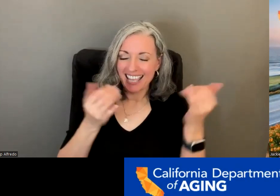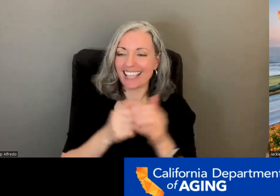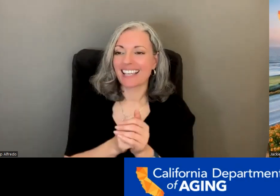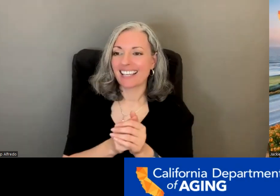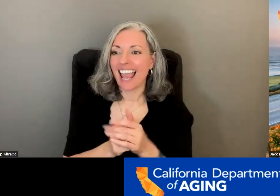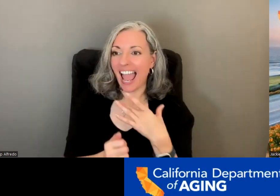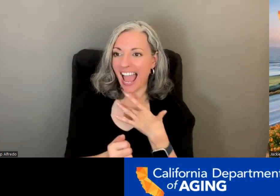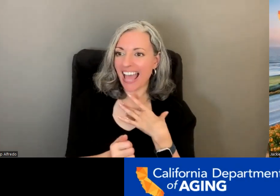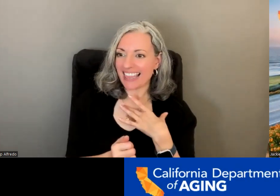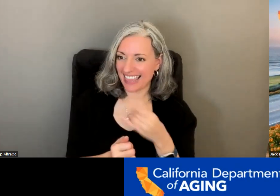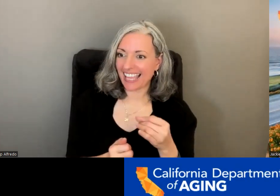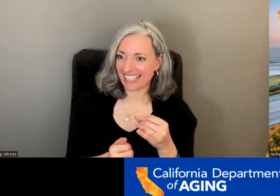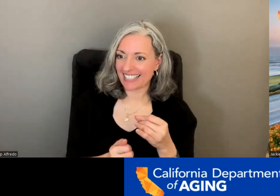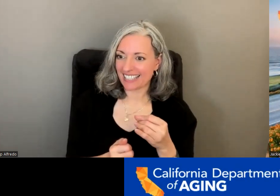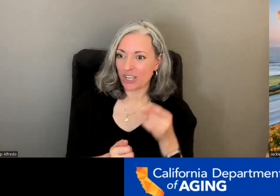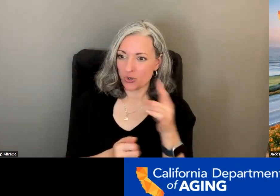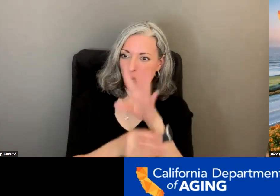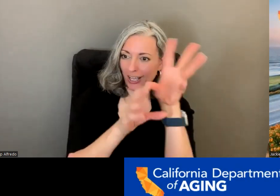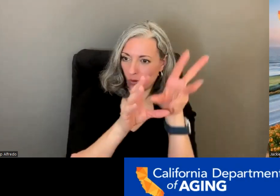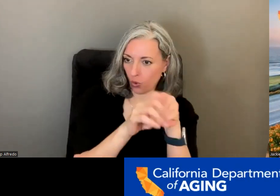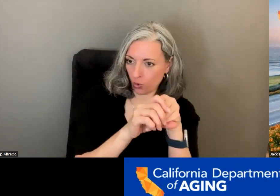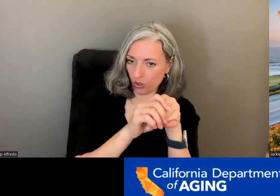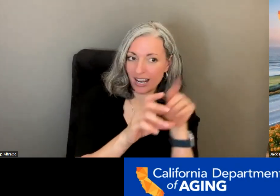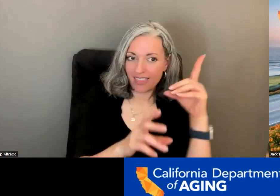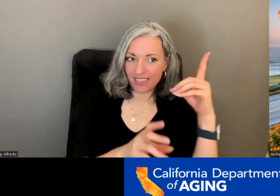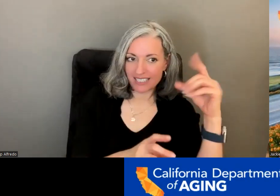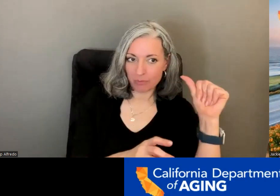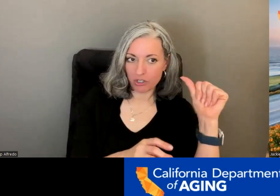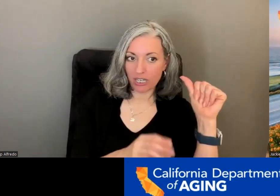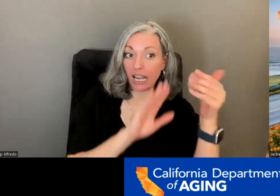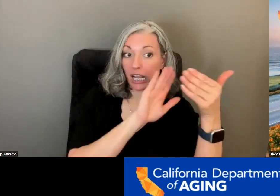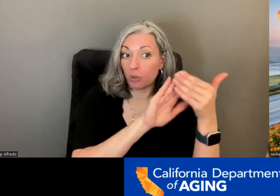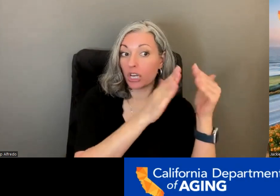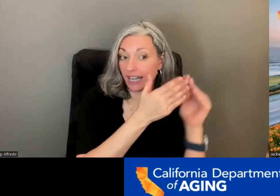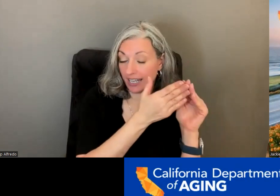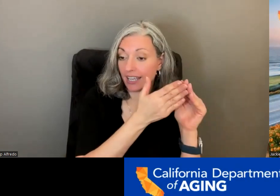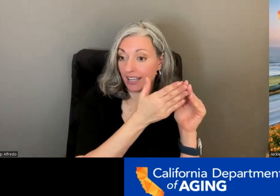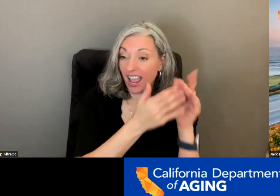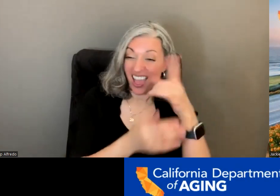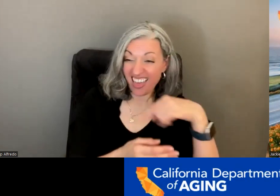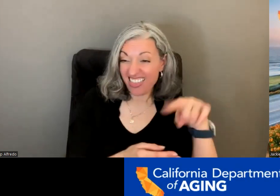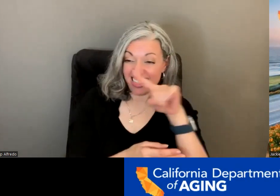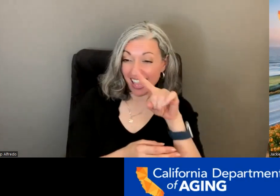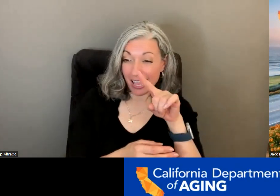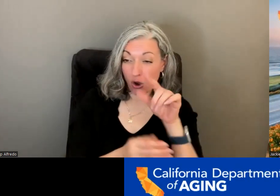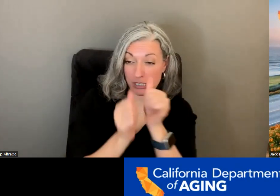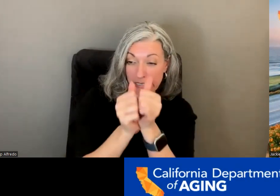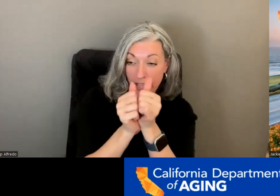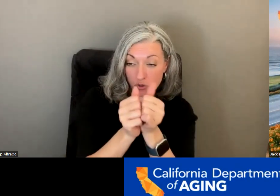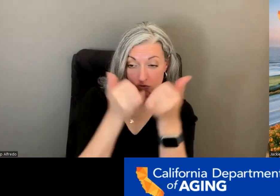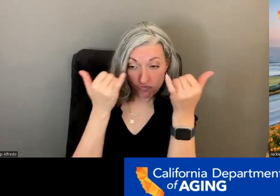like the fact that you included the disability community. They are putting together right